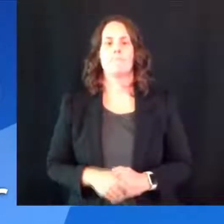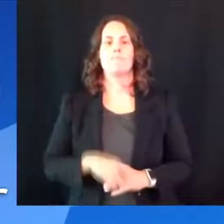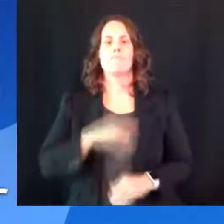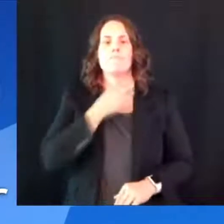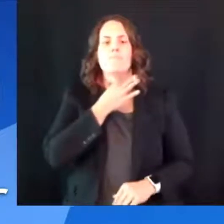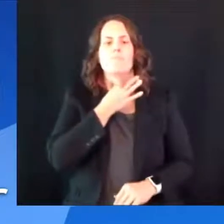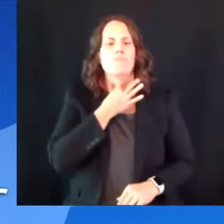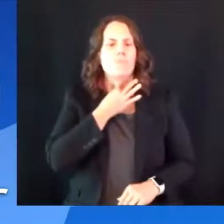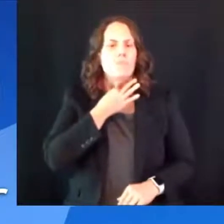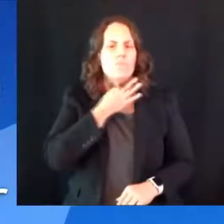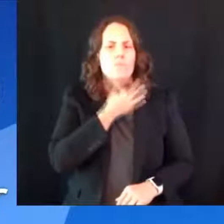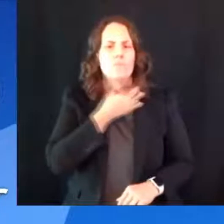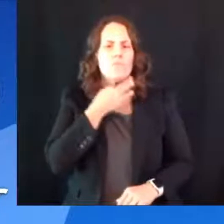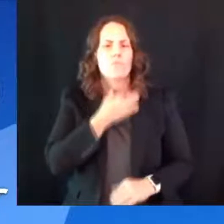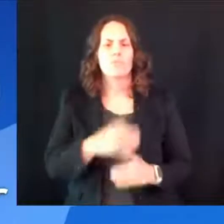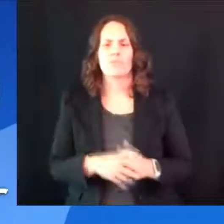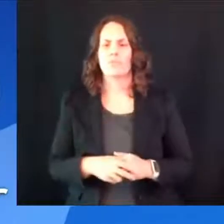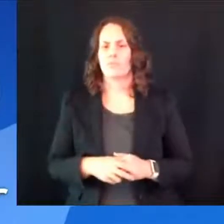grocery stores are exempt.